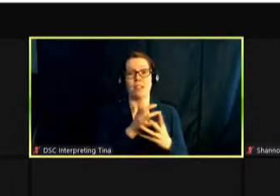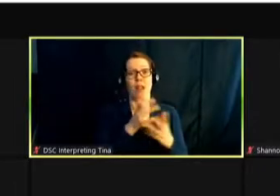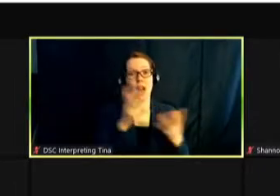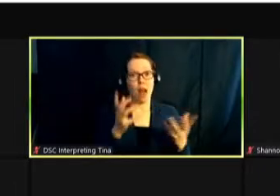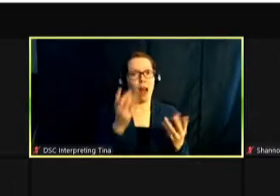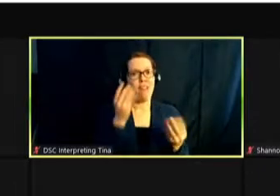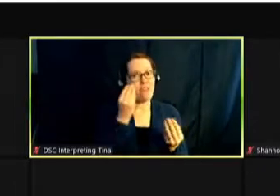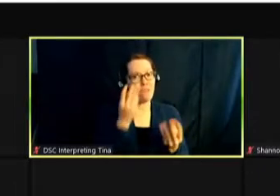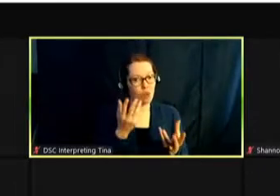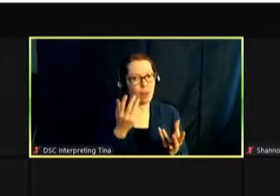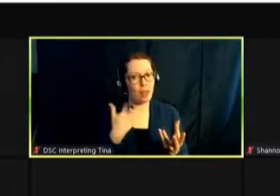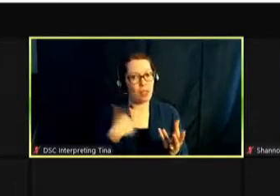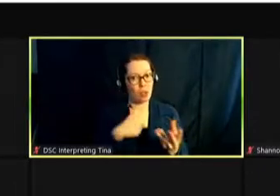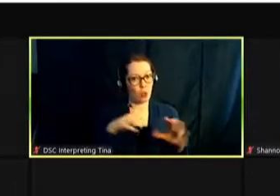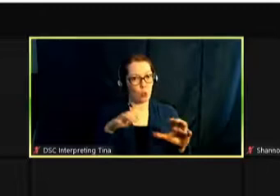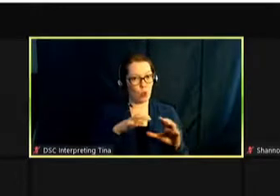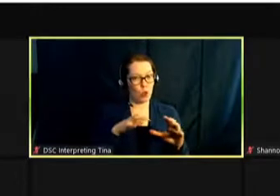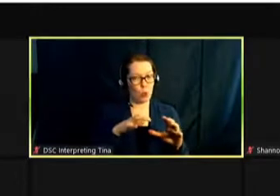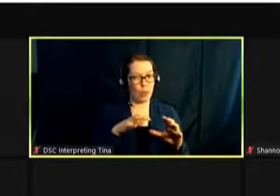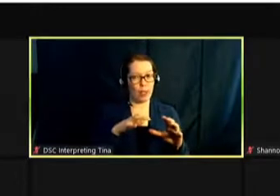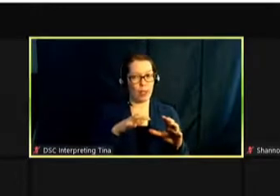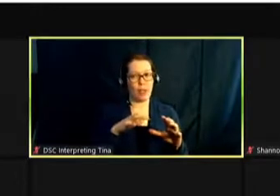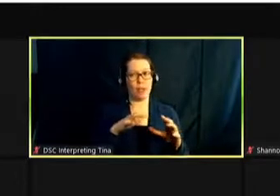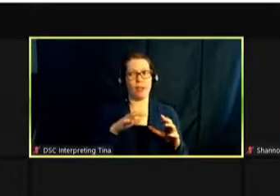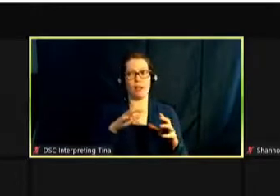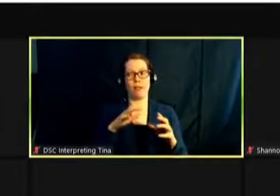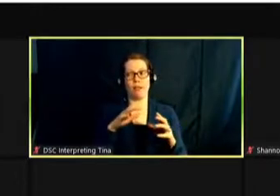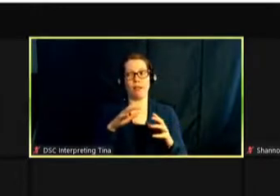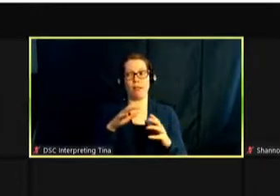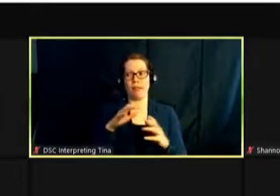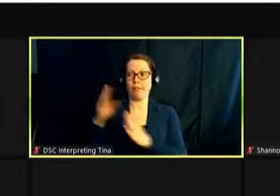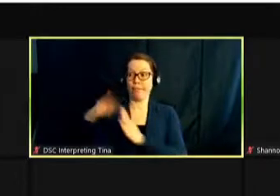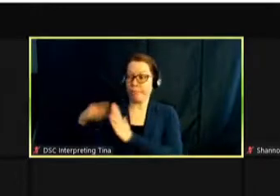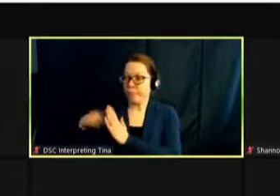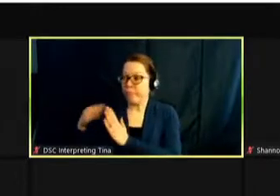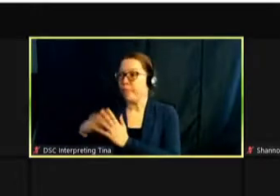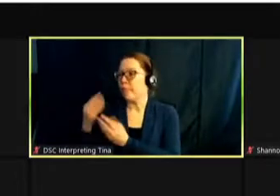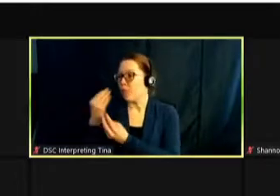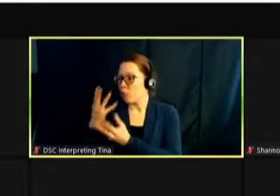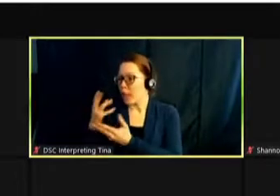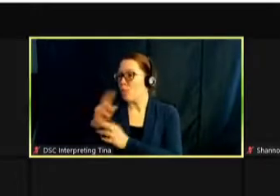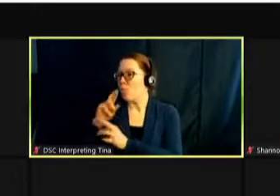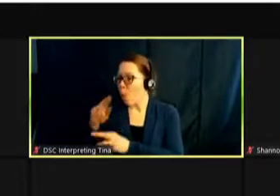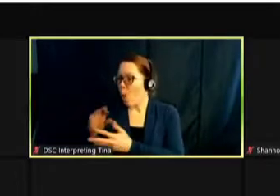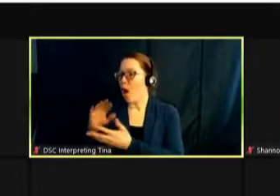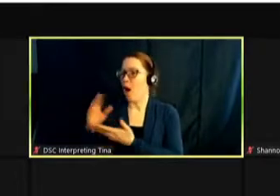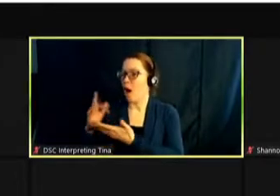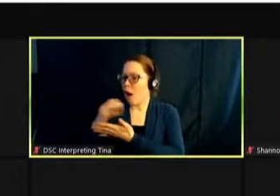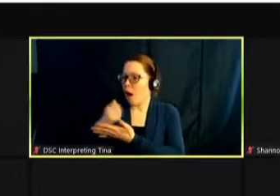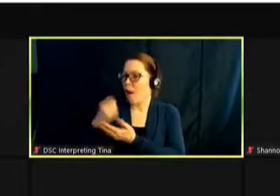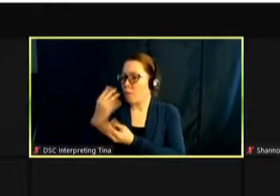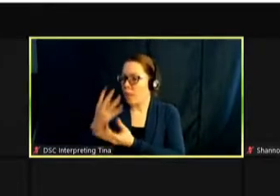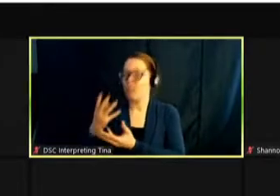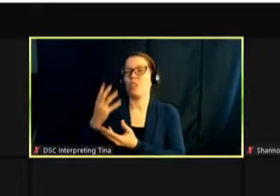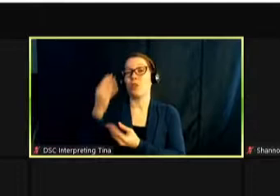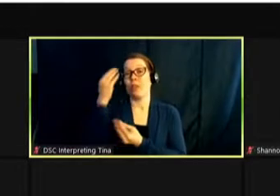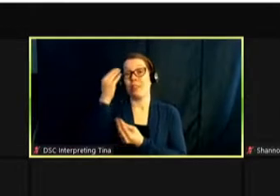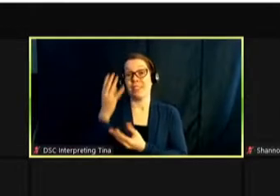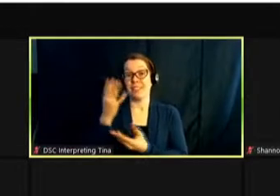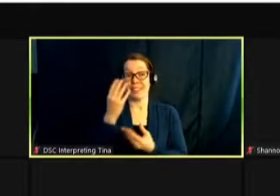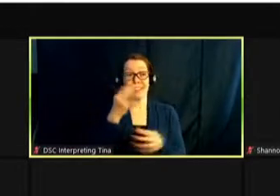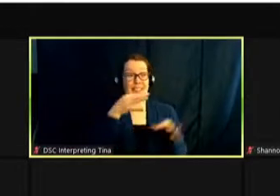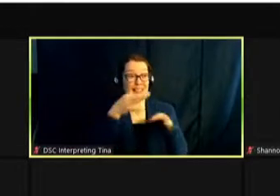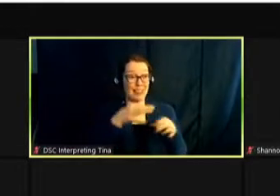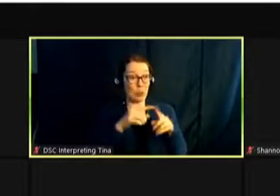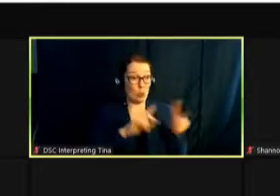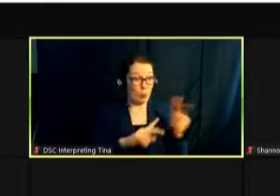scenes things that we're doing with paperwork and, you know, reporting and things of that nature. So we're going to be able to tell them exactly what they need to do and how